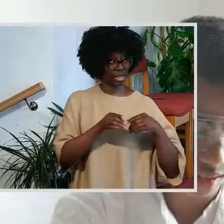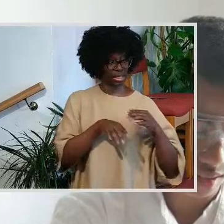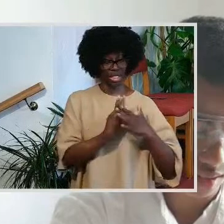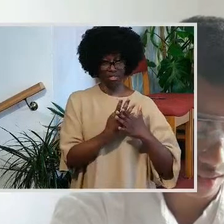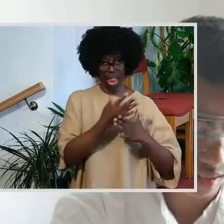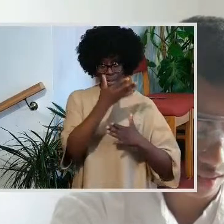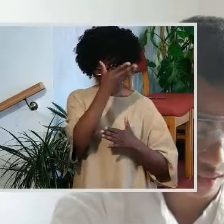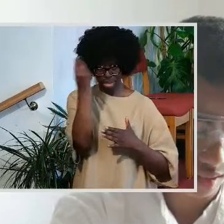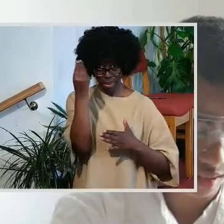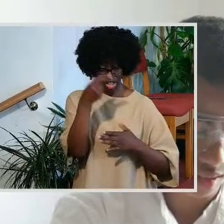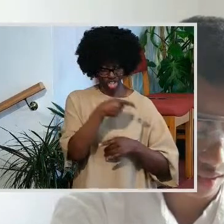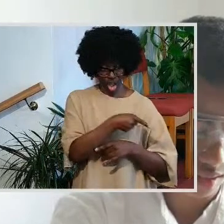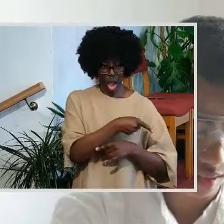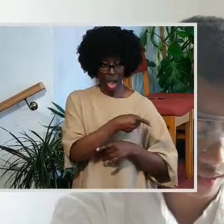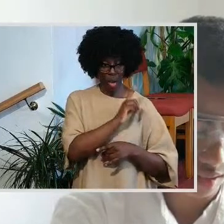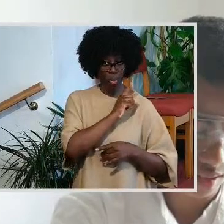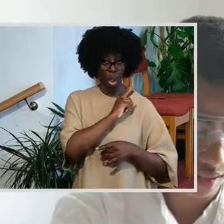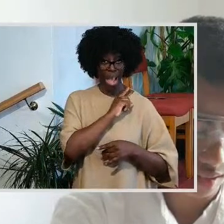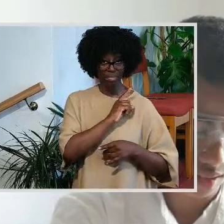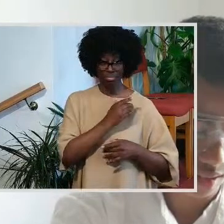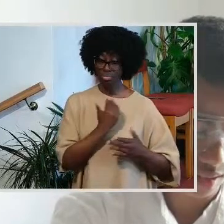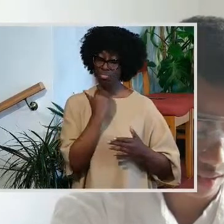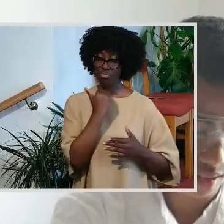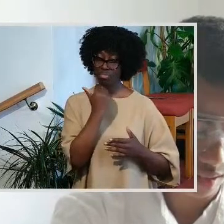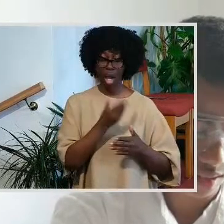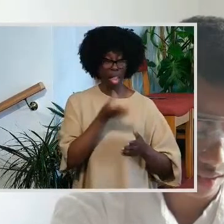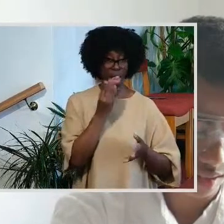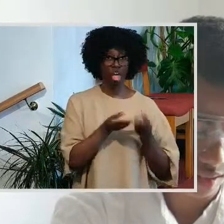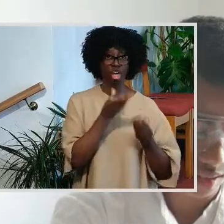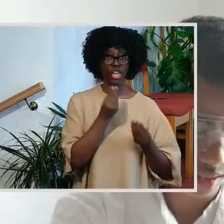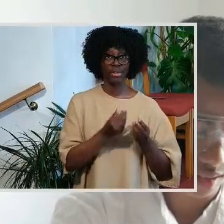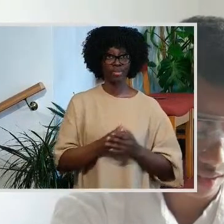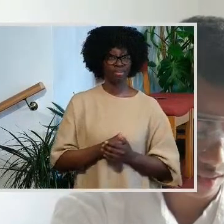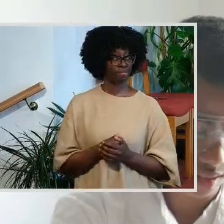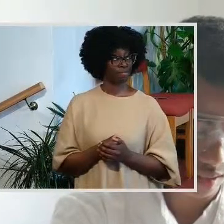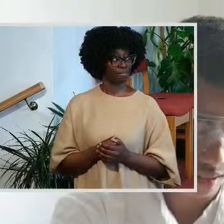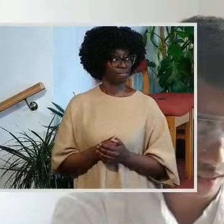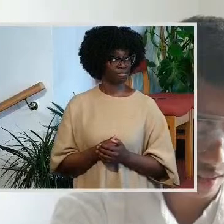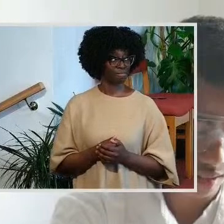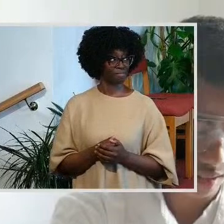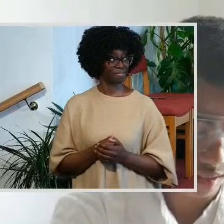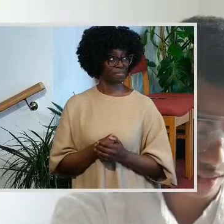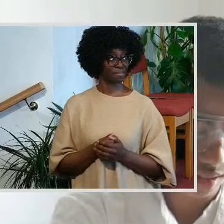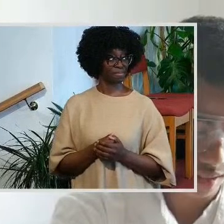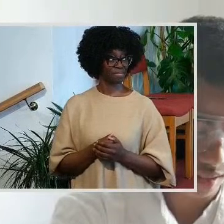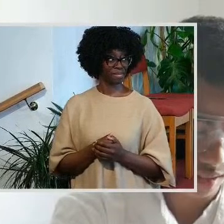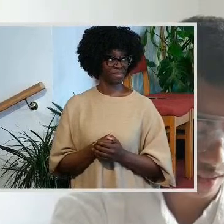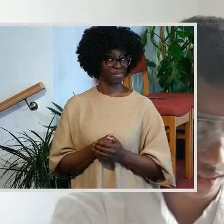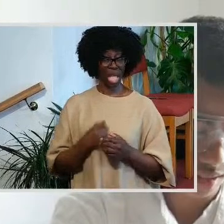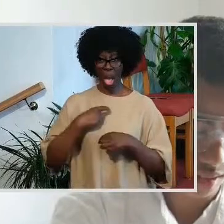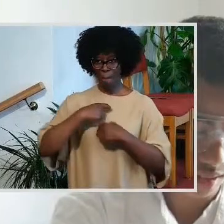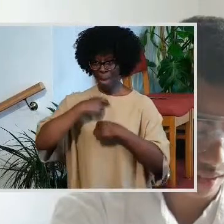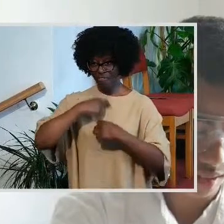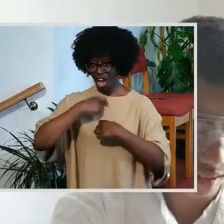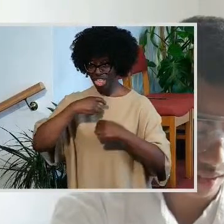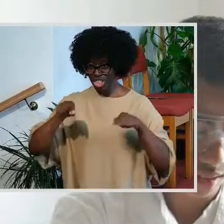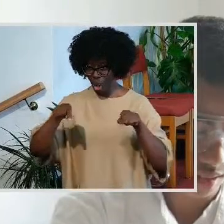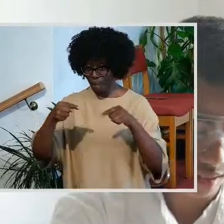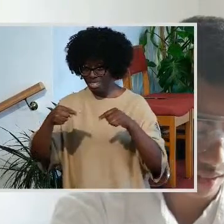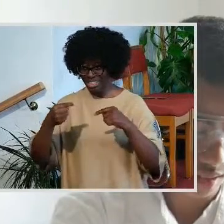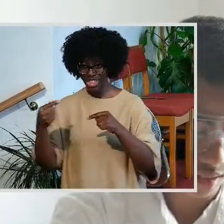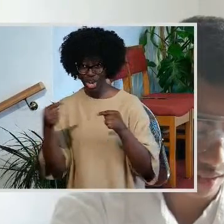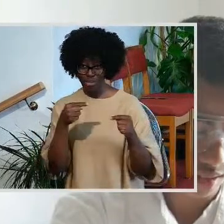well, and it's very lovely to see the children beating us when we did our church versus Pathfinders competition. We were